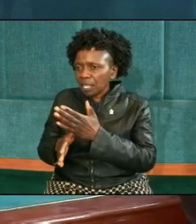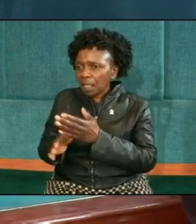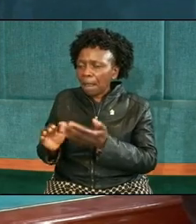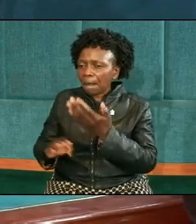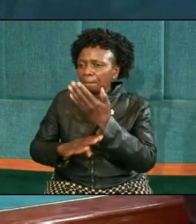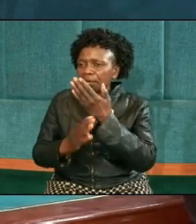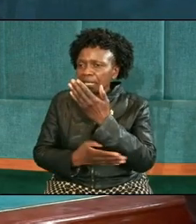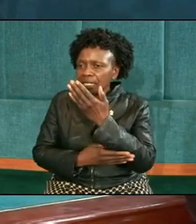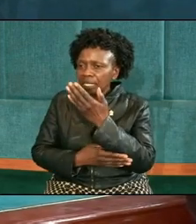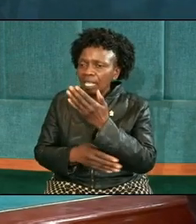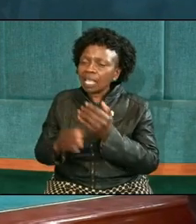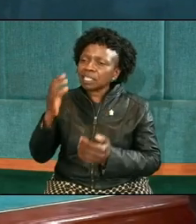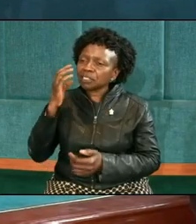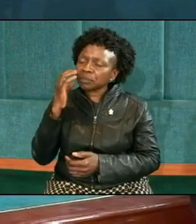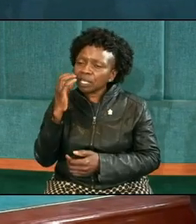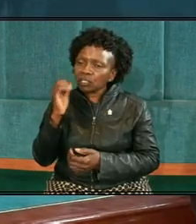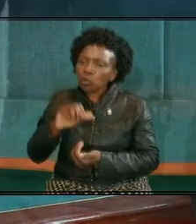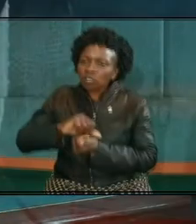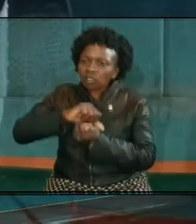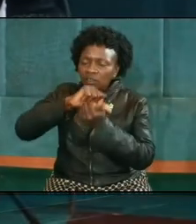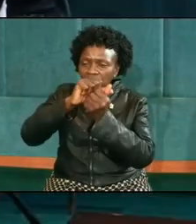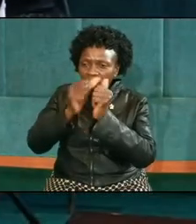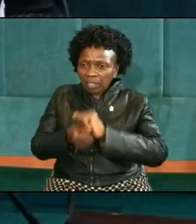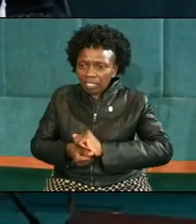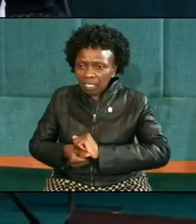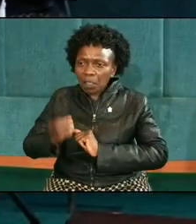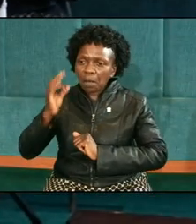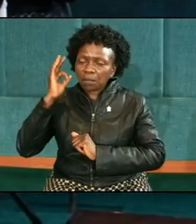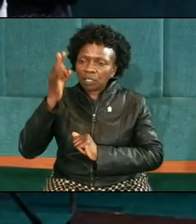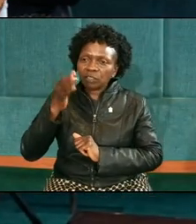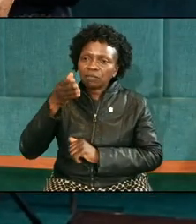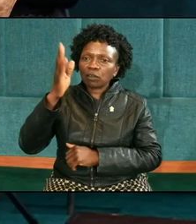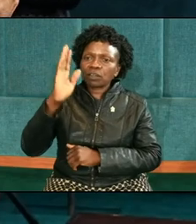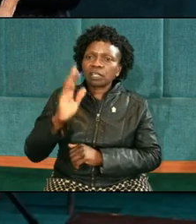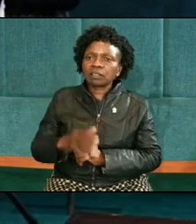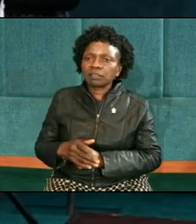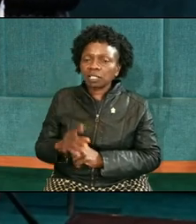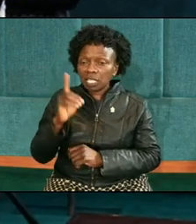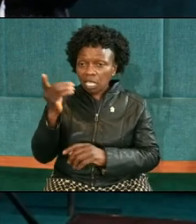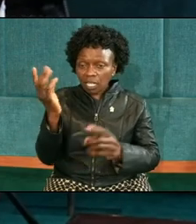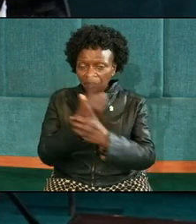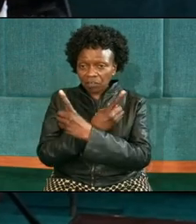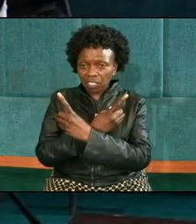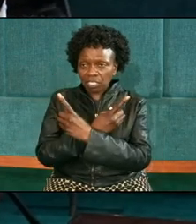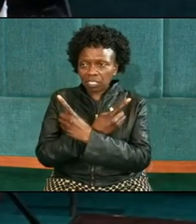was a converted preacher of God. See, there's a difference.